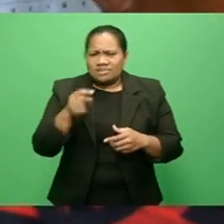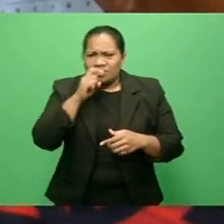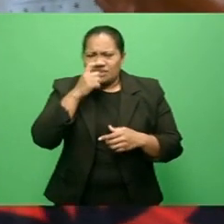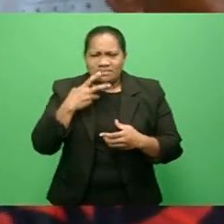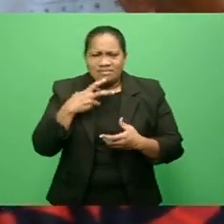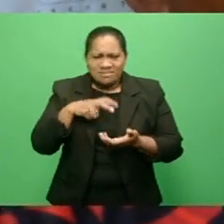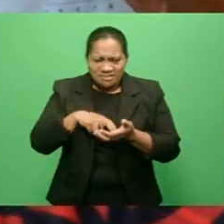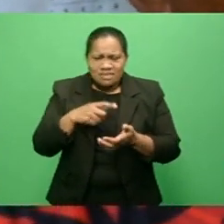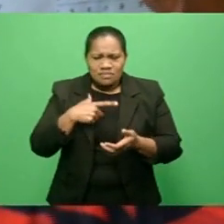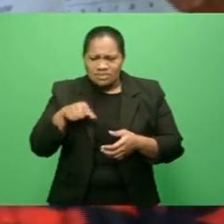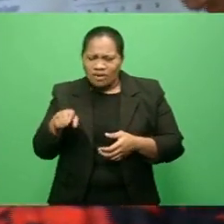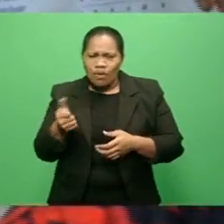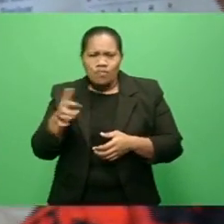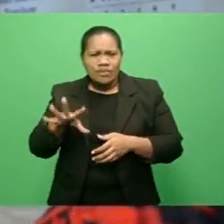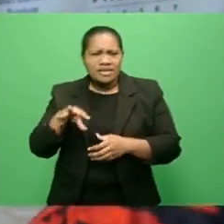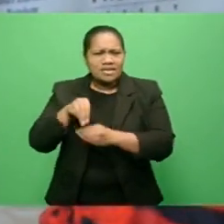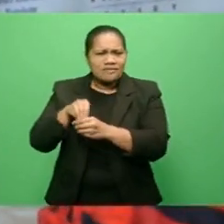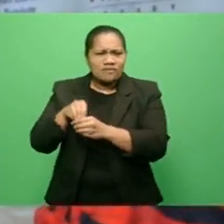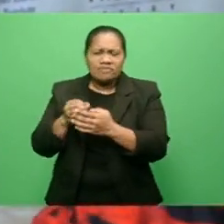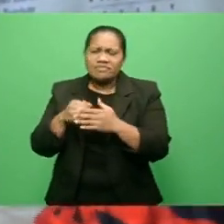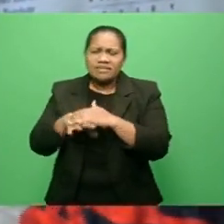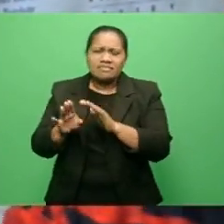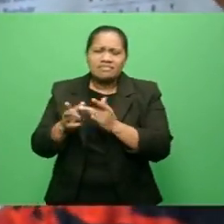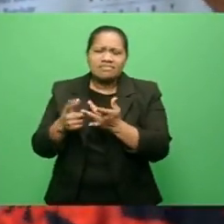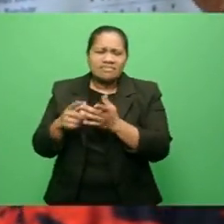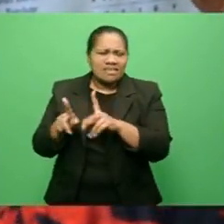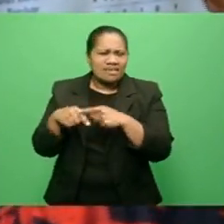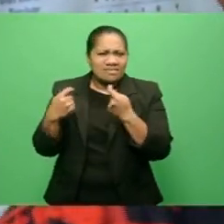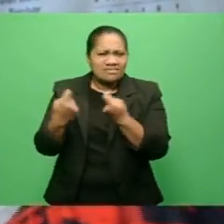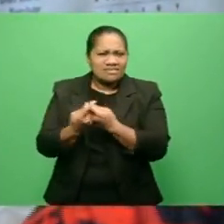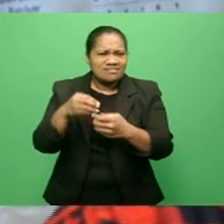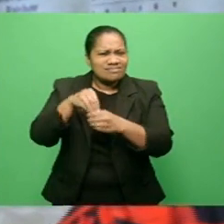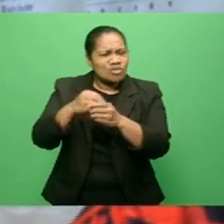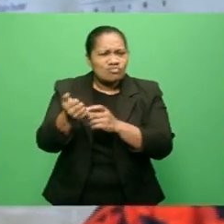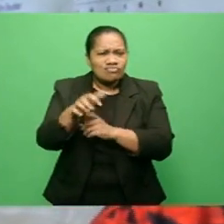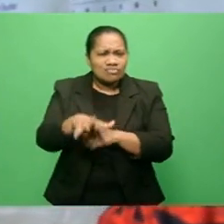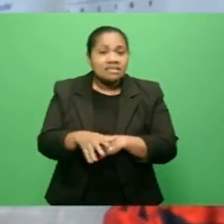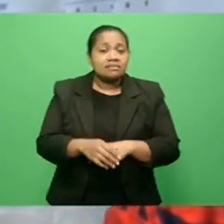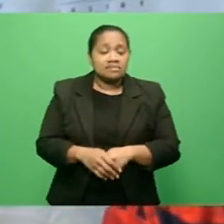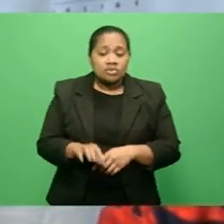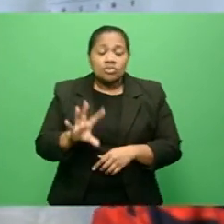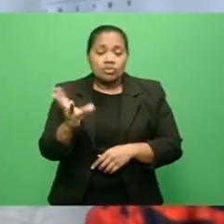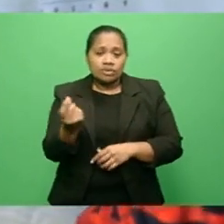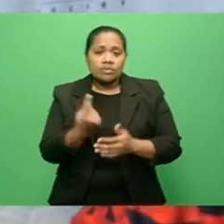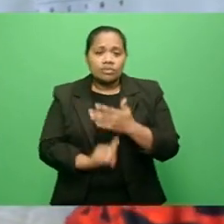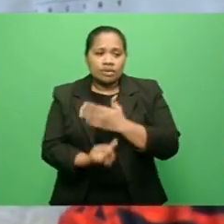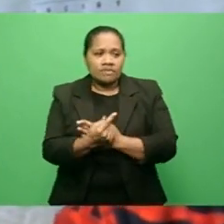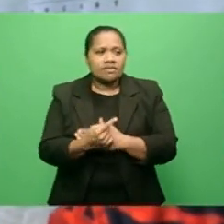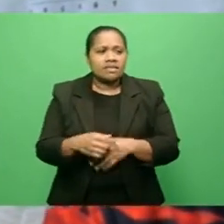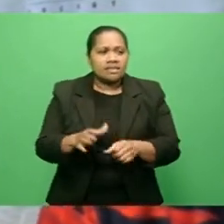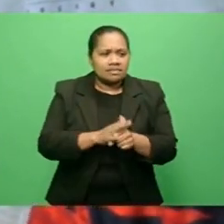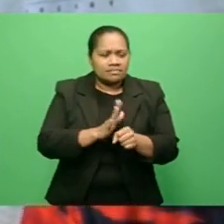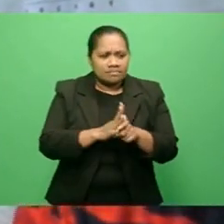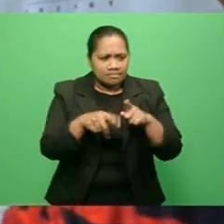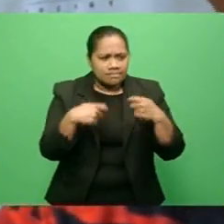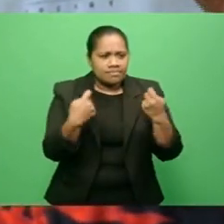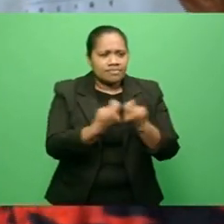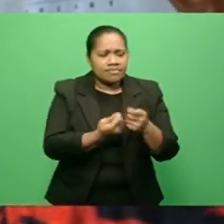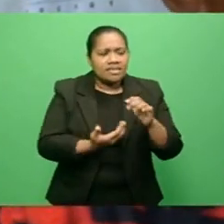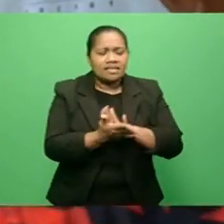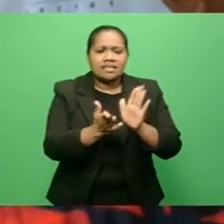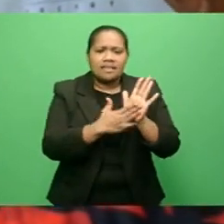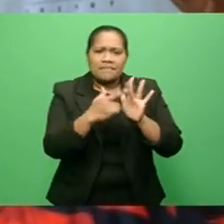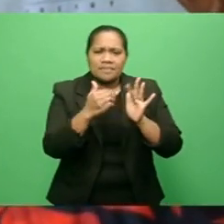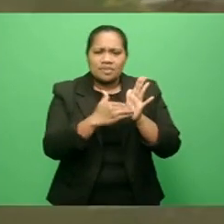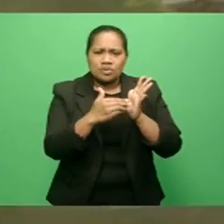of the Skipper Cup clubs and provinces. They've formed a team under the Mizuno Barbers. They'll be participating